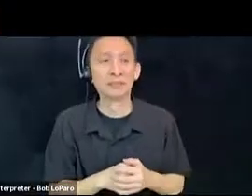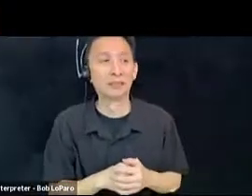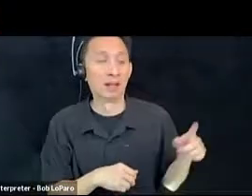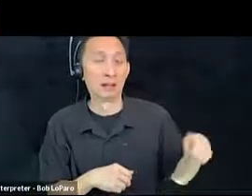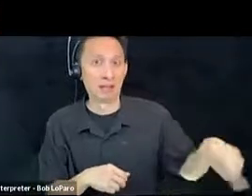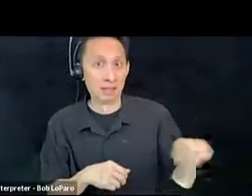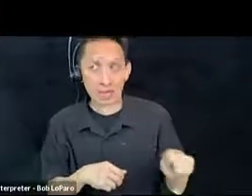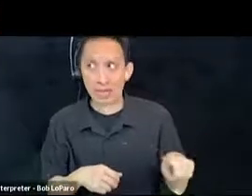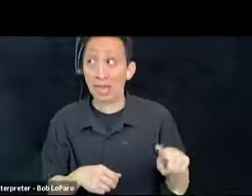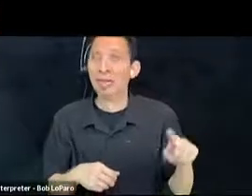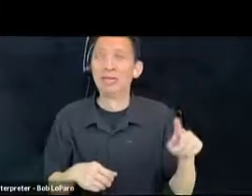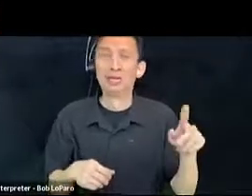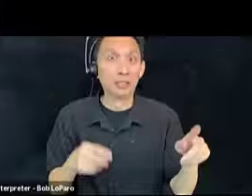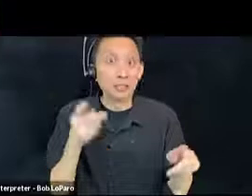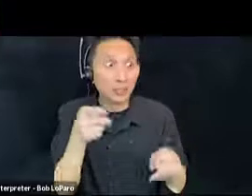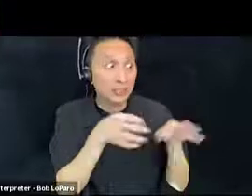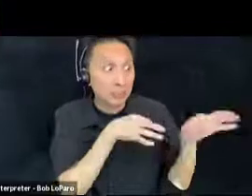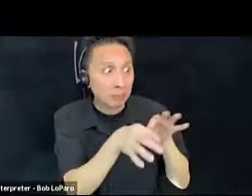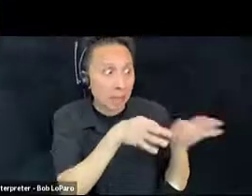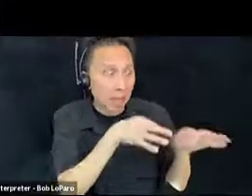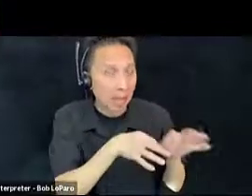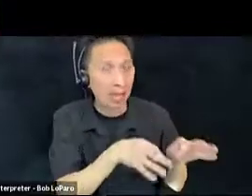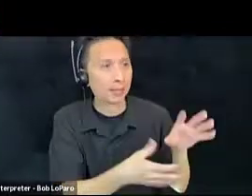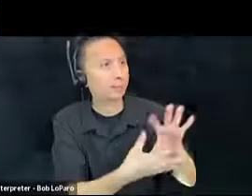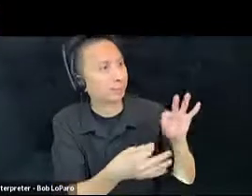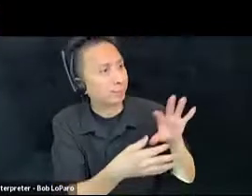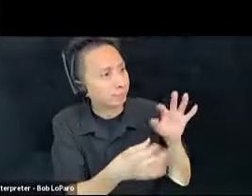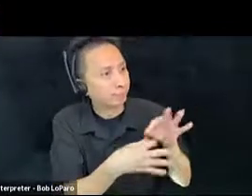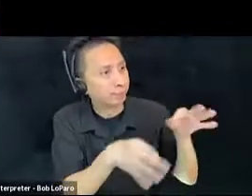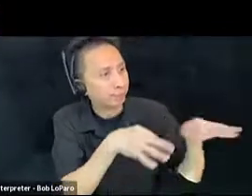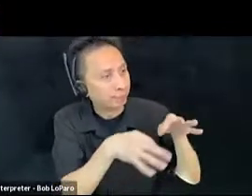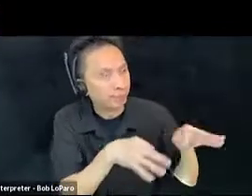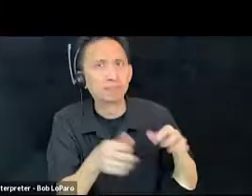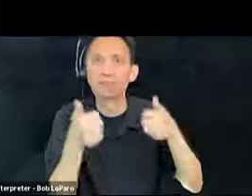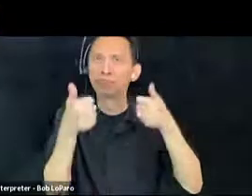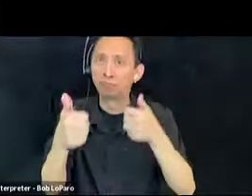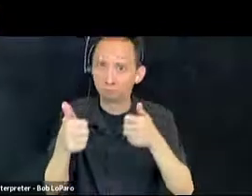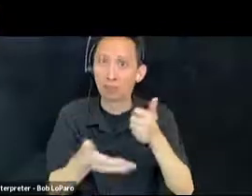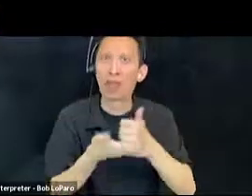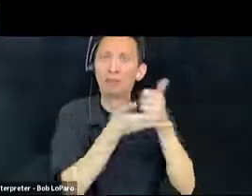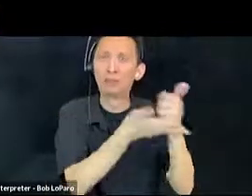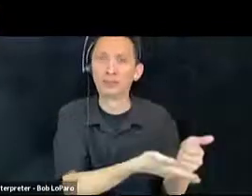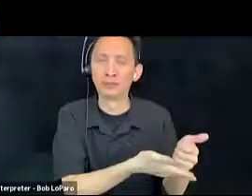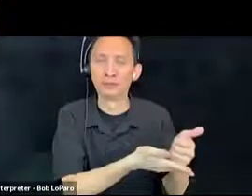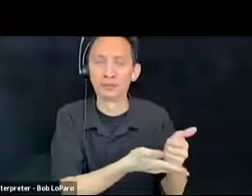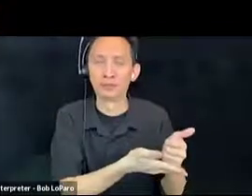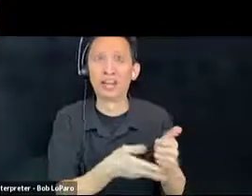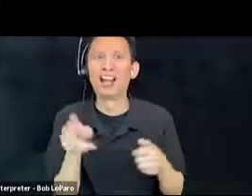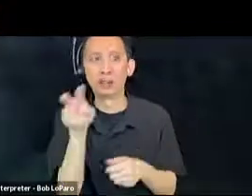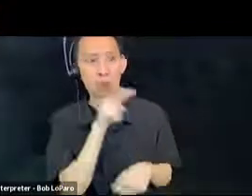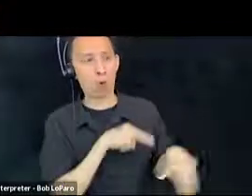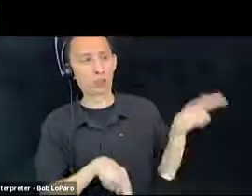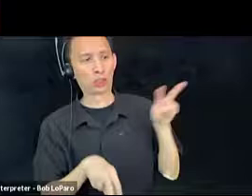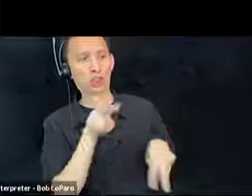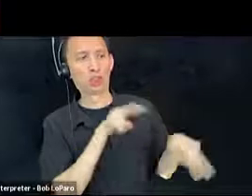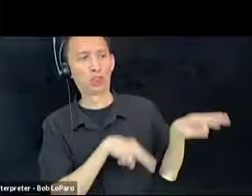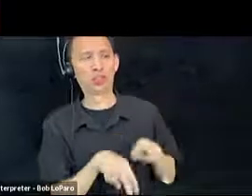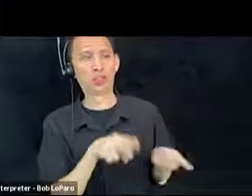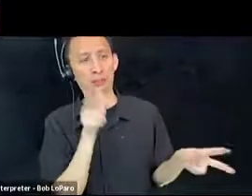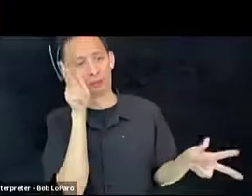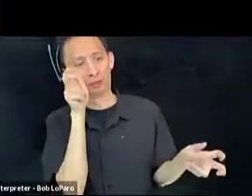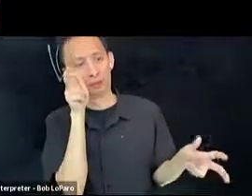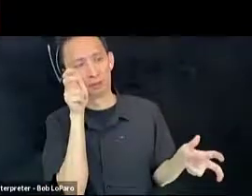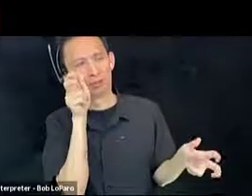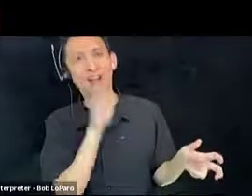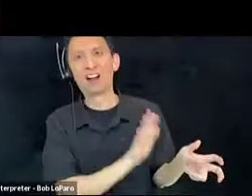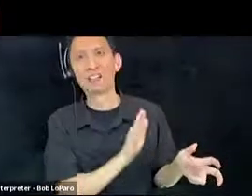talk about it and express themselves in any way that they can through the process. Listen to them. And I'm hoping some of these examples that I give you